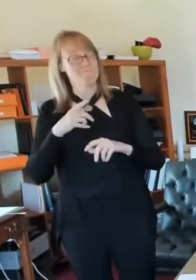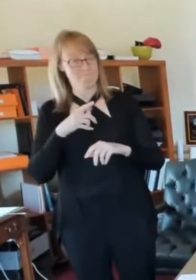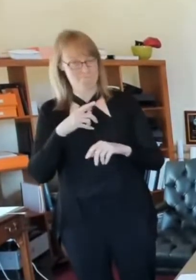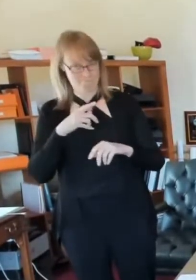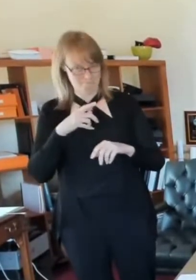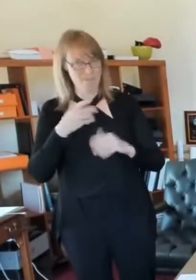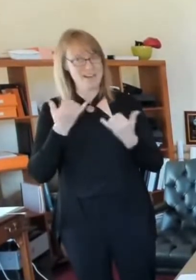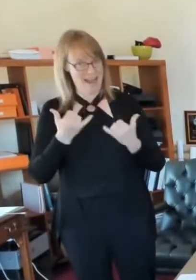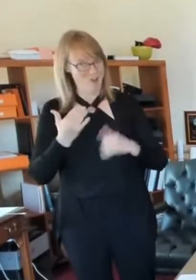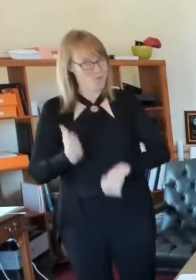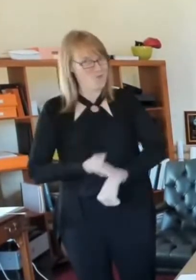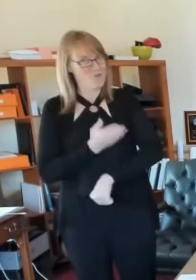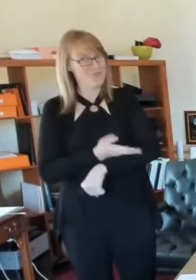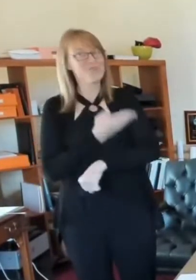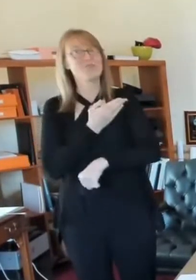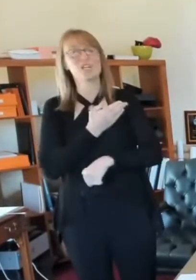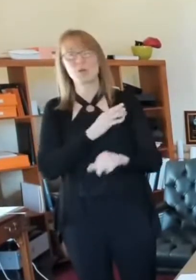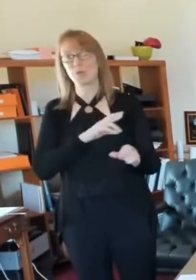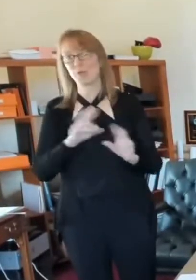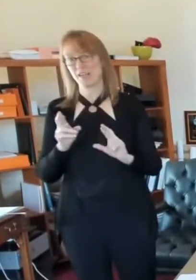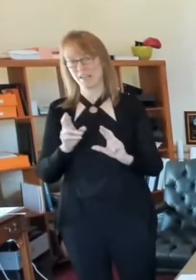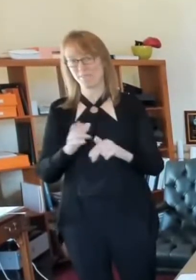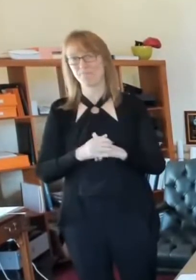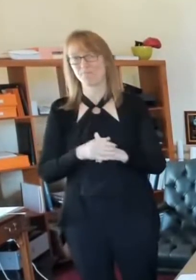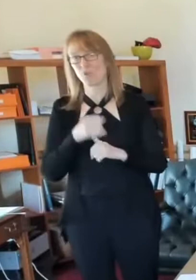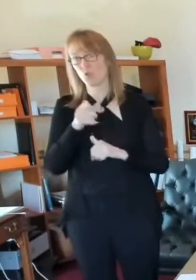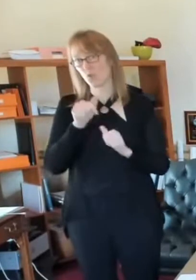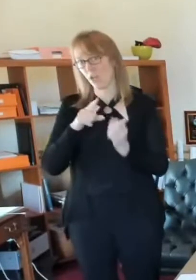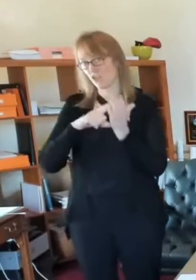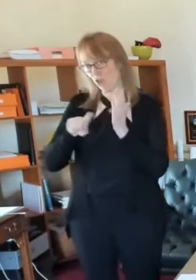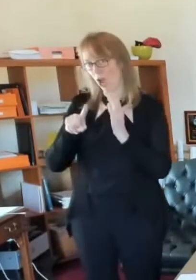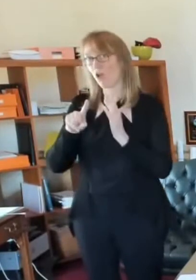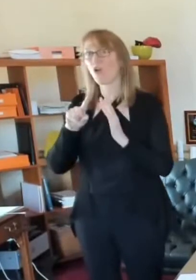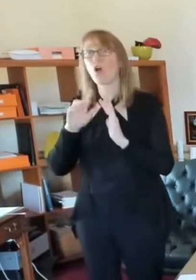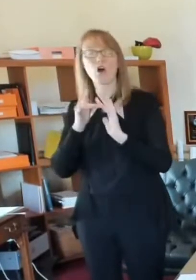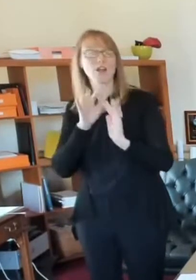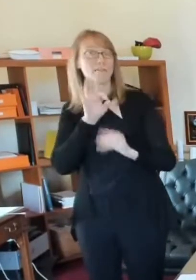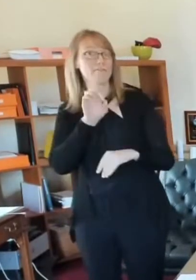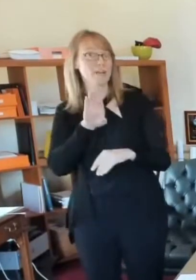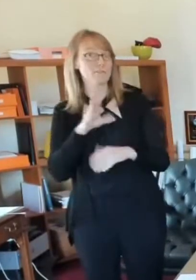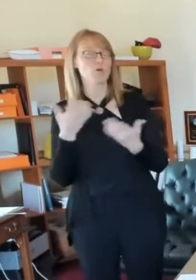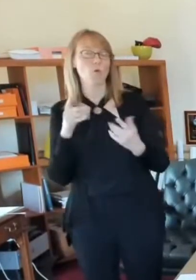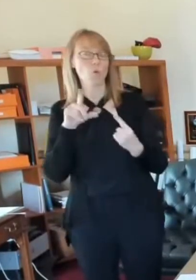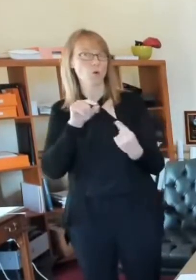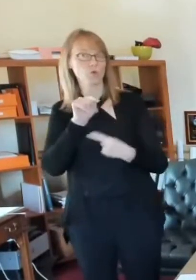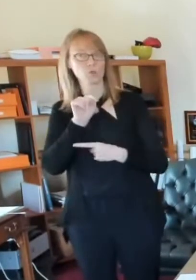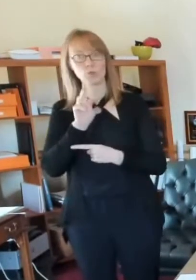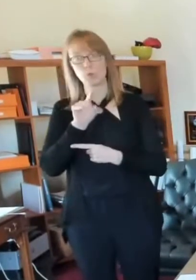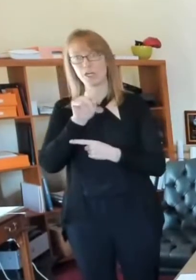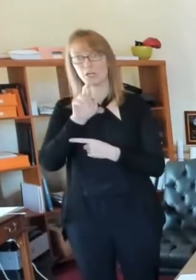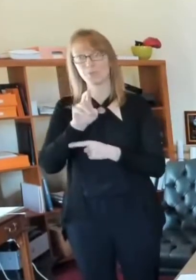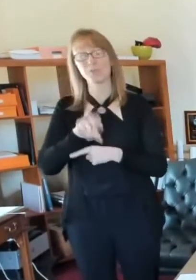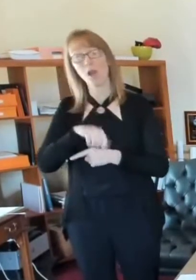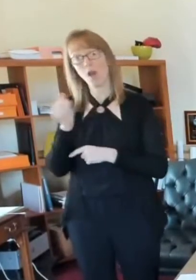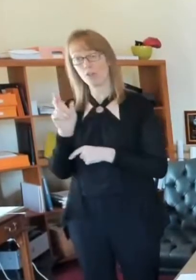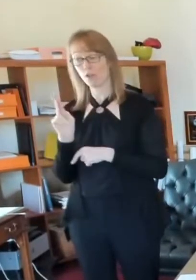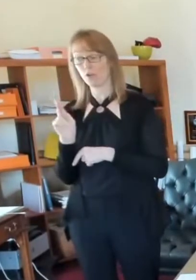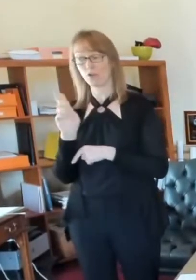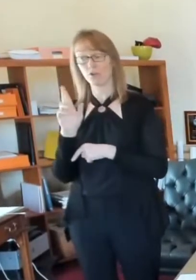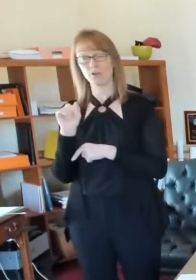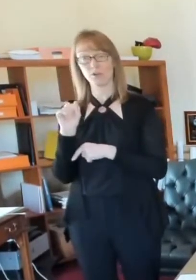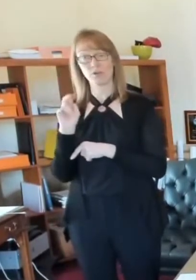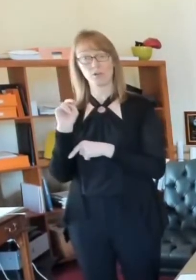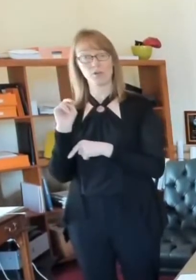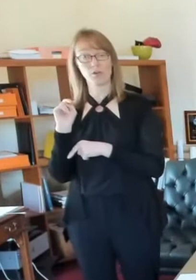back a couple of posts on our Facebook and our Twitter. The other is the Kransberg Arts Project, which is in